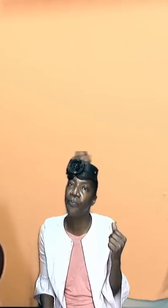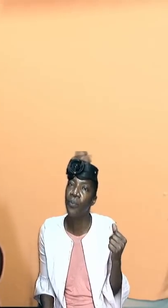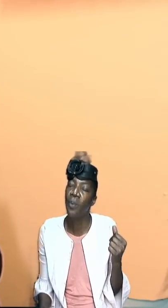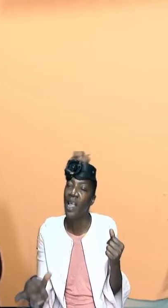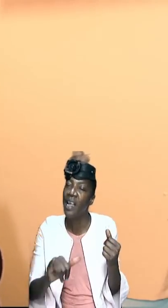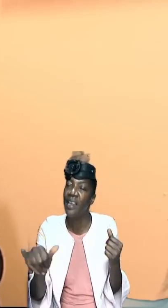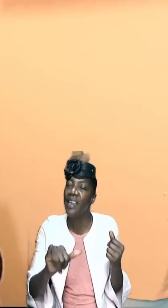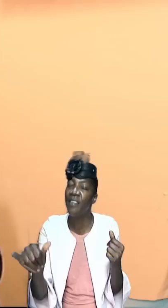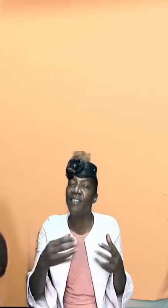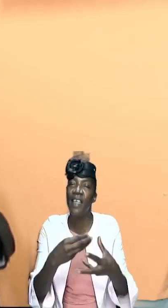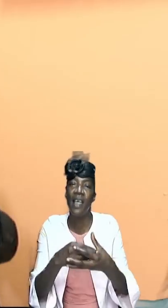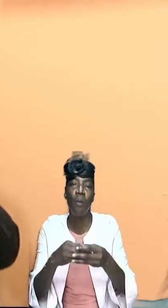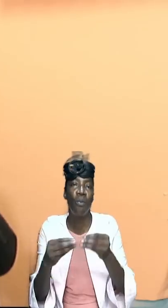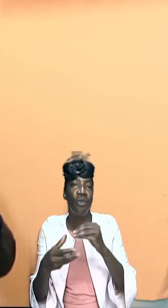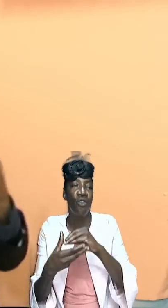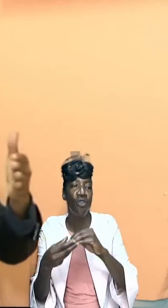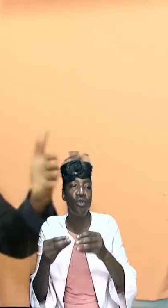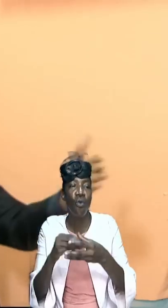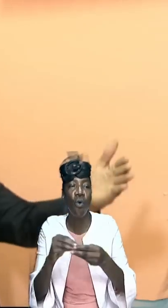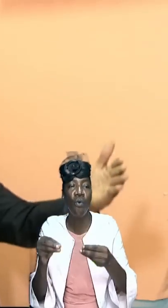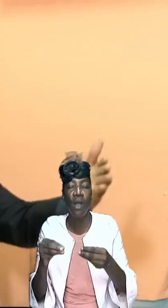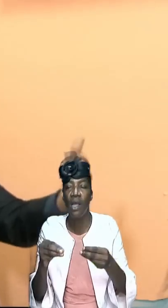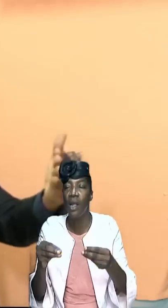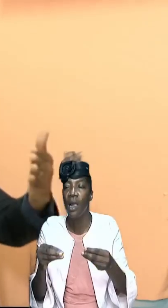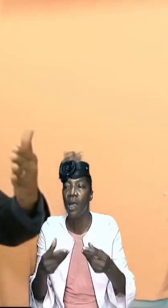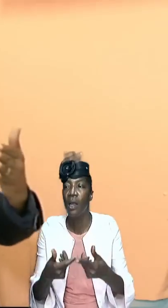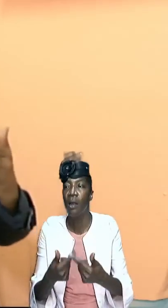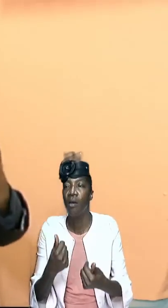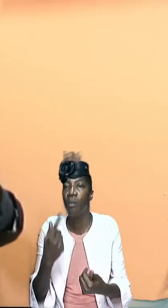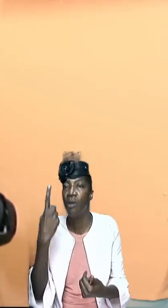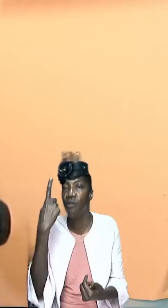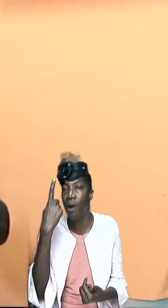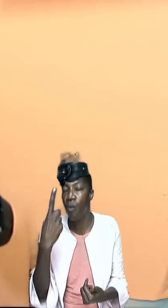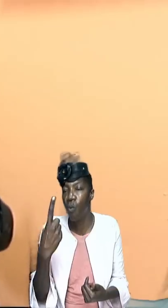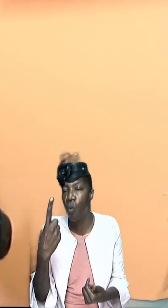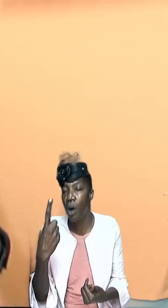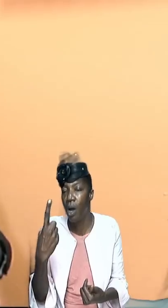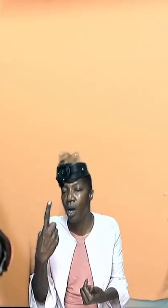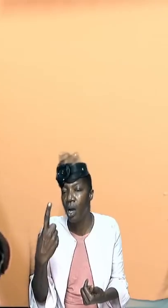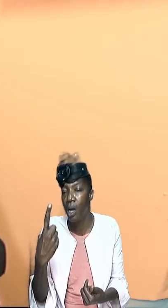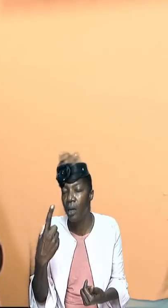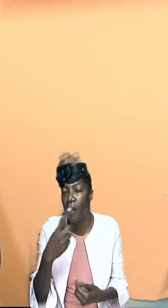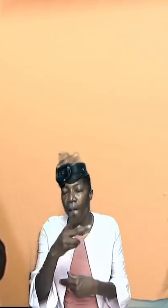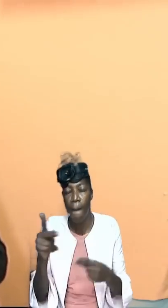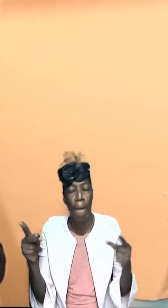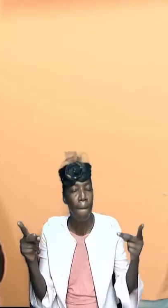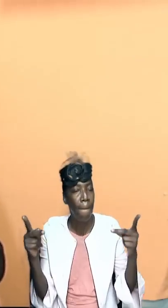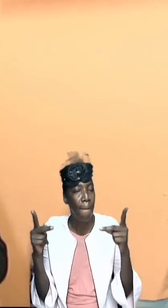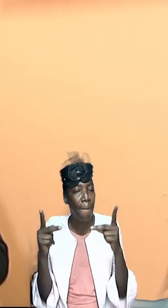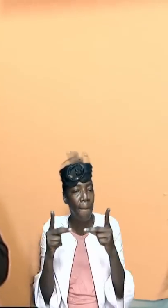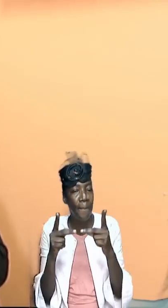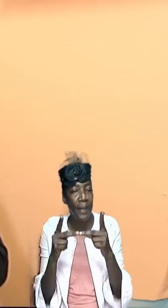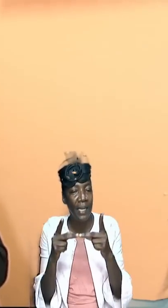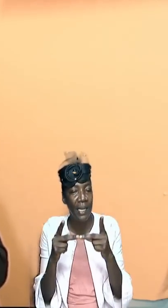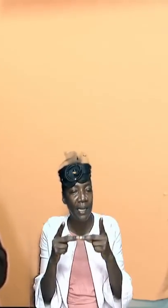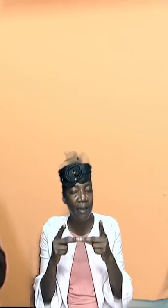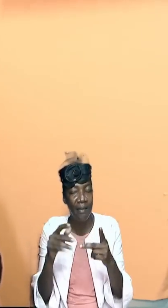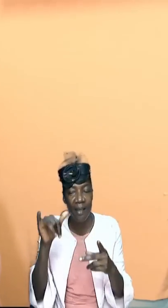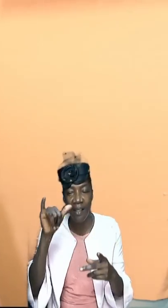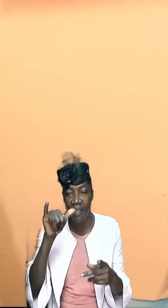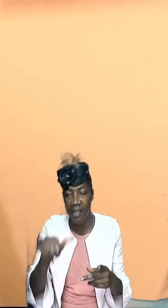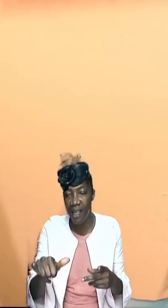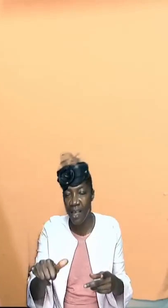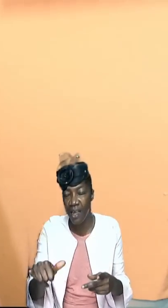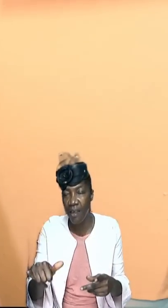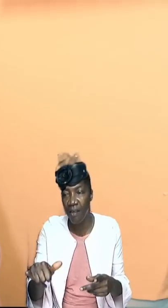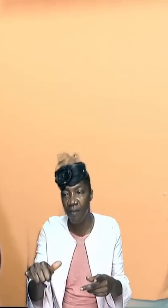the same story because they are coming from one common place. And that is